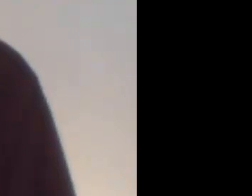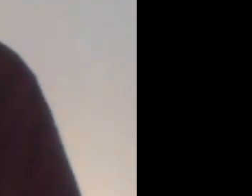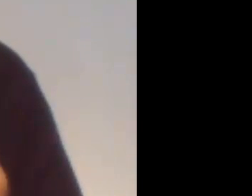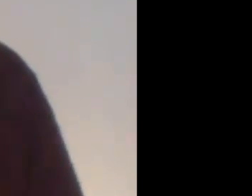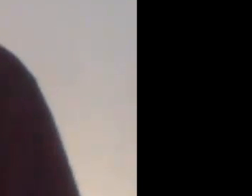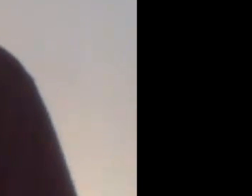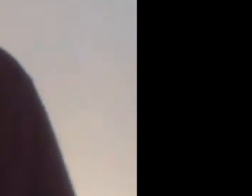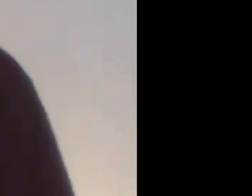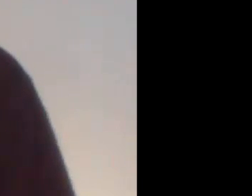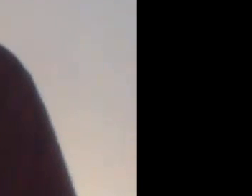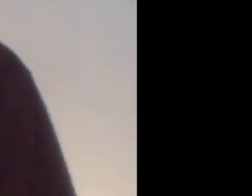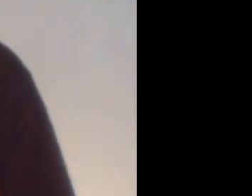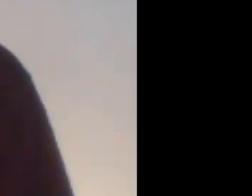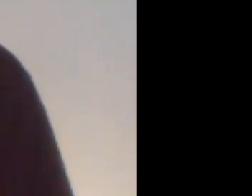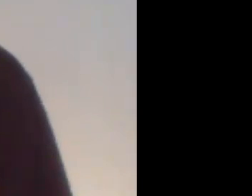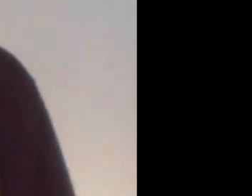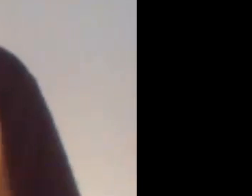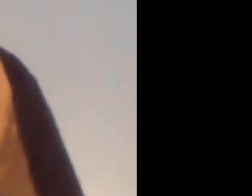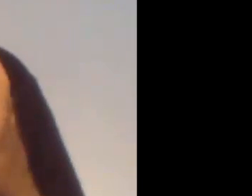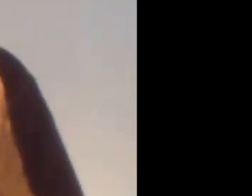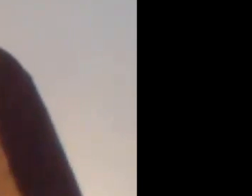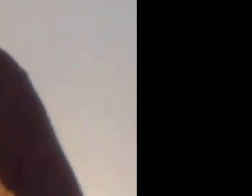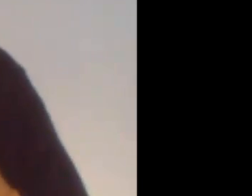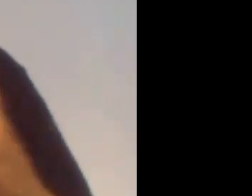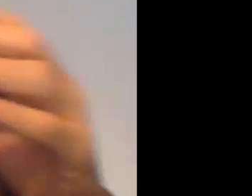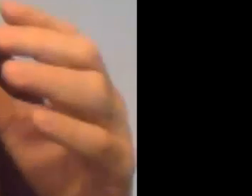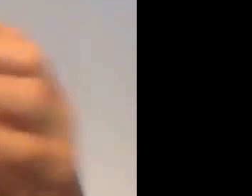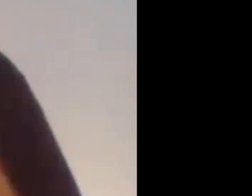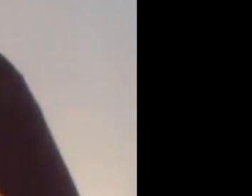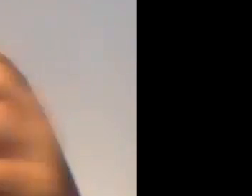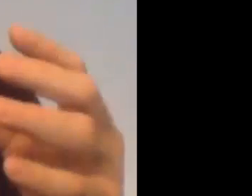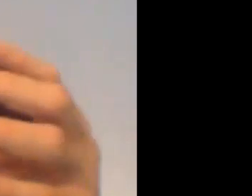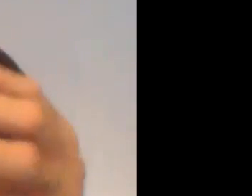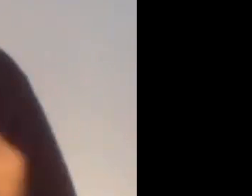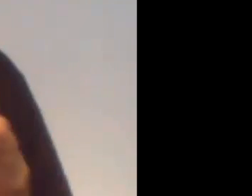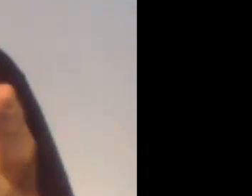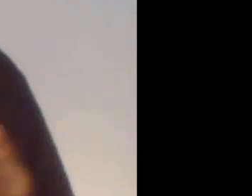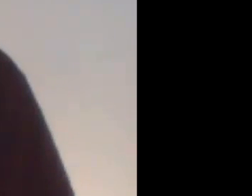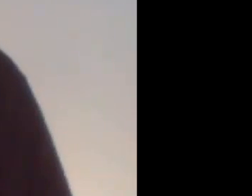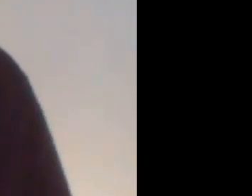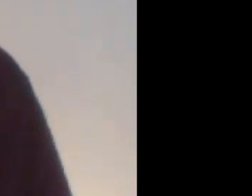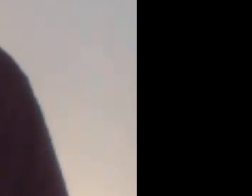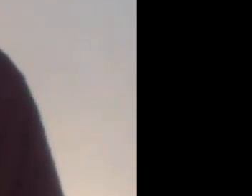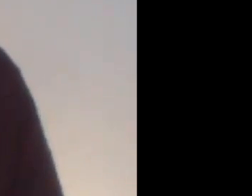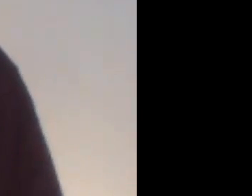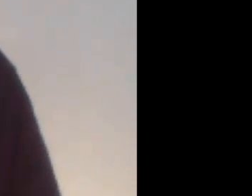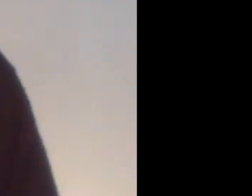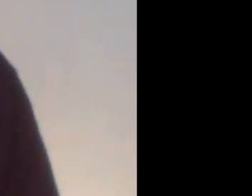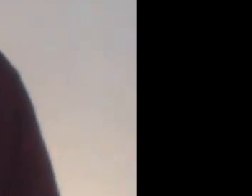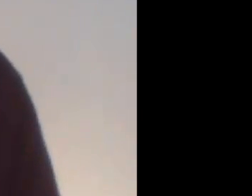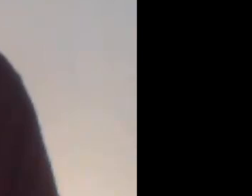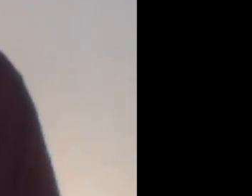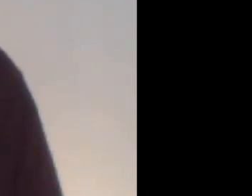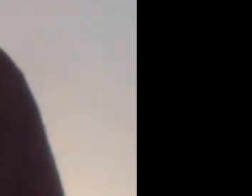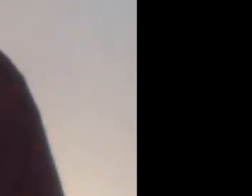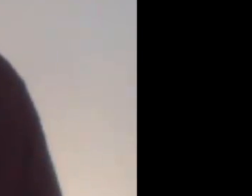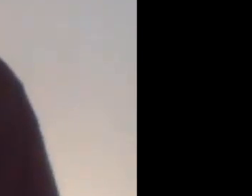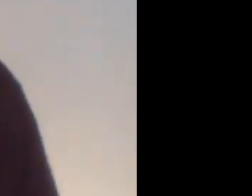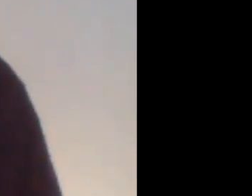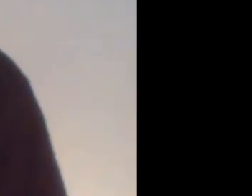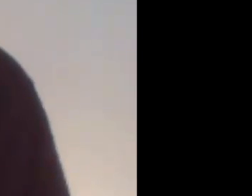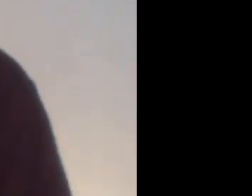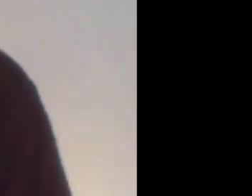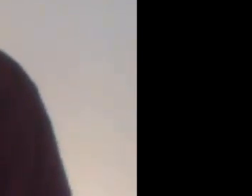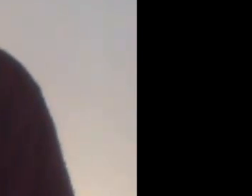1.25, we'd come at the end of the lesson to a section where you had to construct sentences. And that's what we would focus on today. So that in fact, will be the